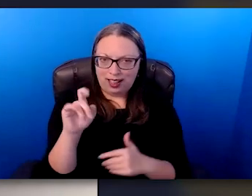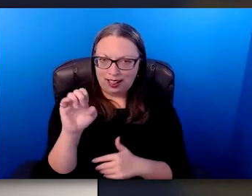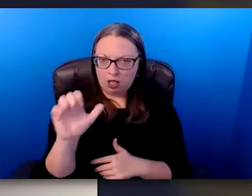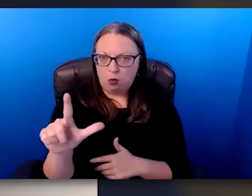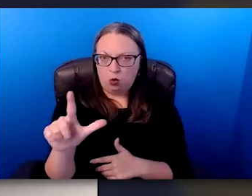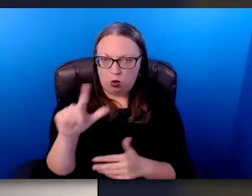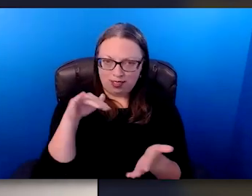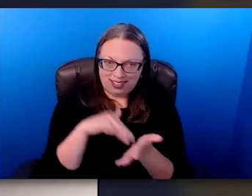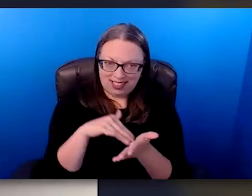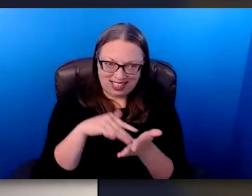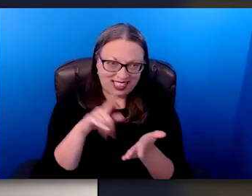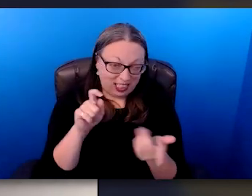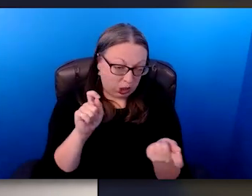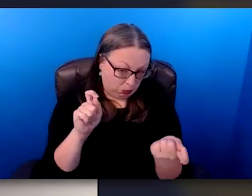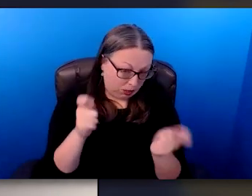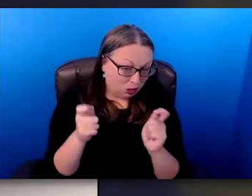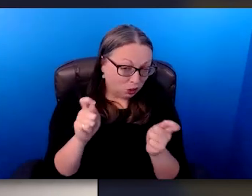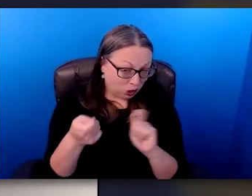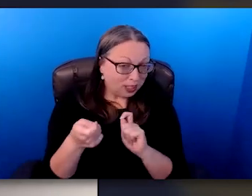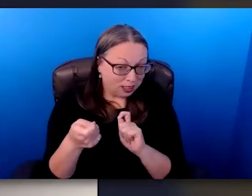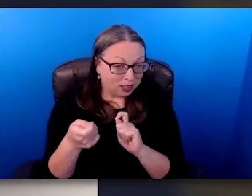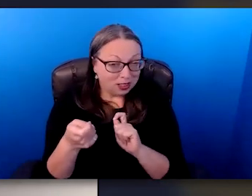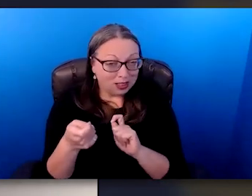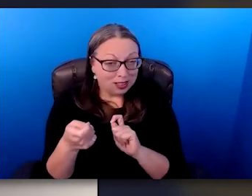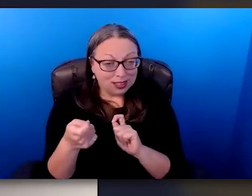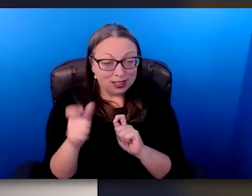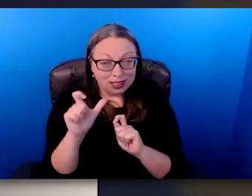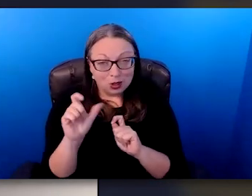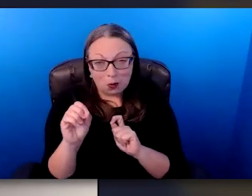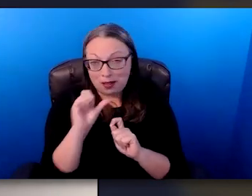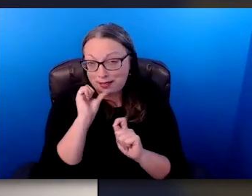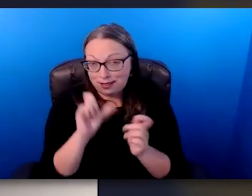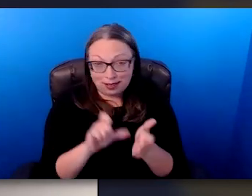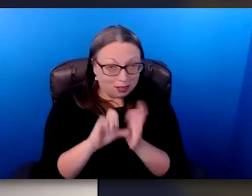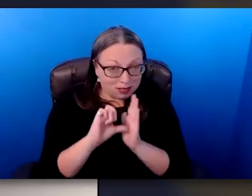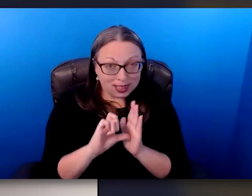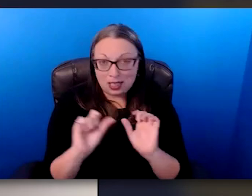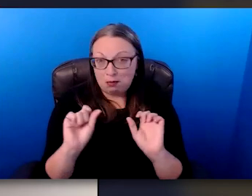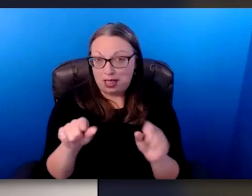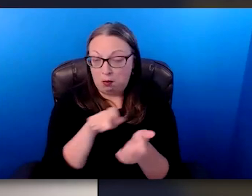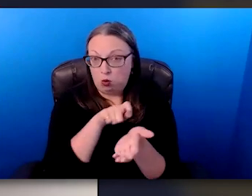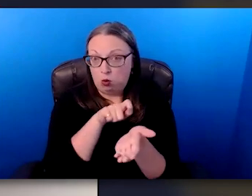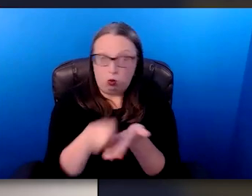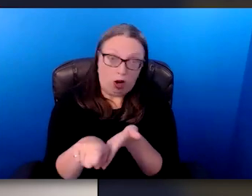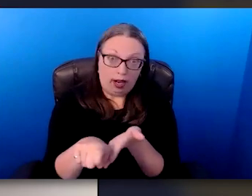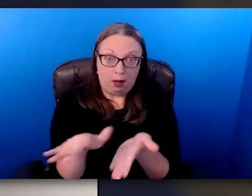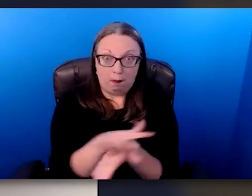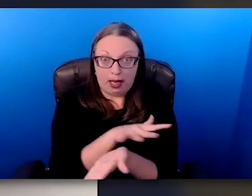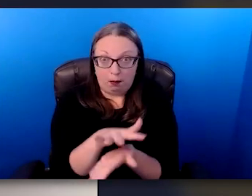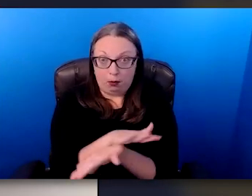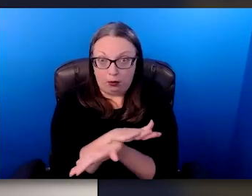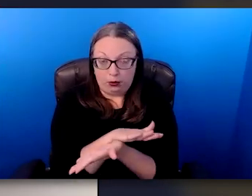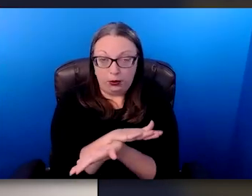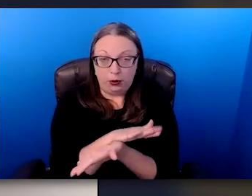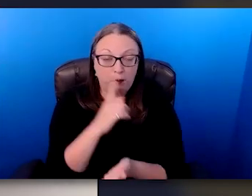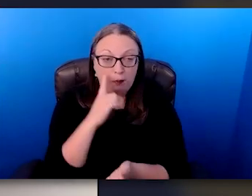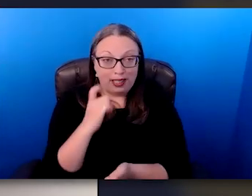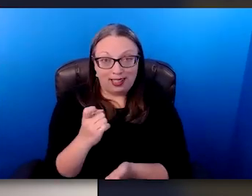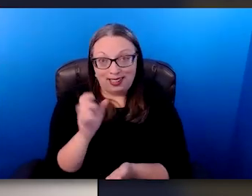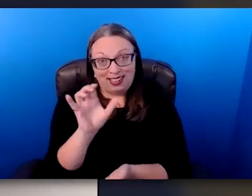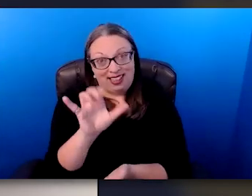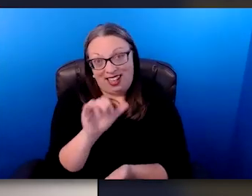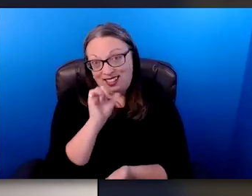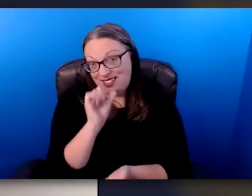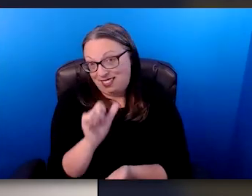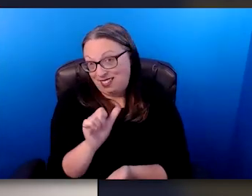to be revamped a little bit so that it doesn't emphasize being able to write a paper, because that's not really